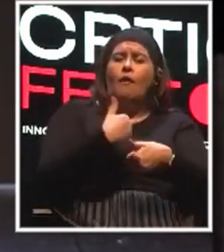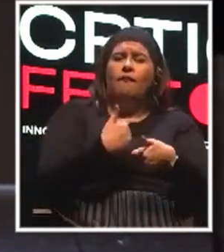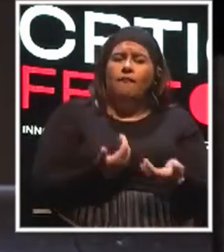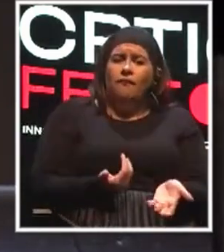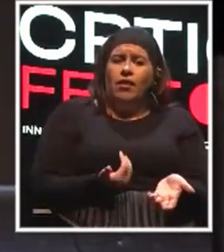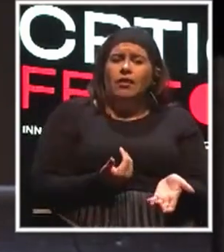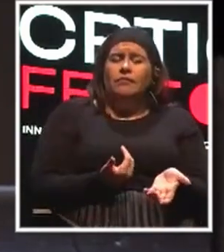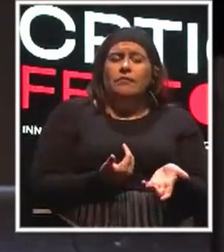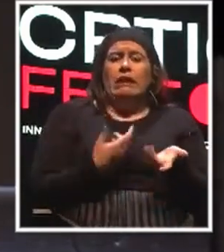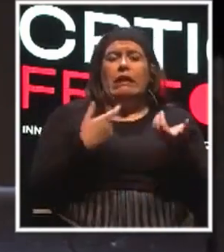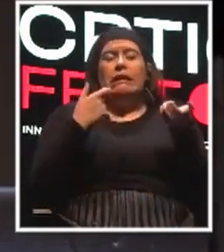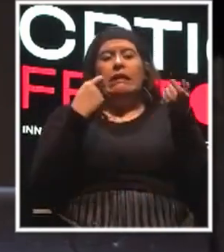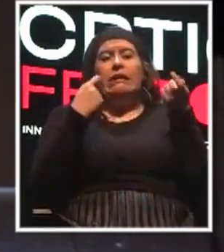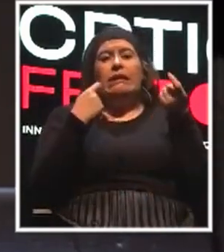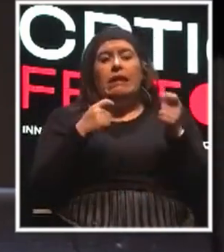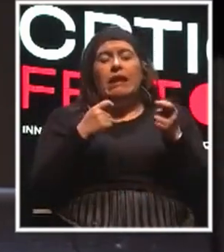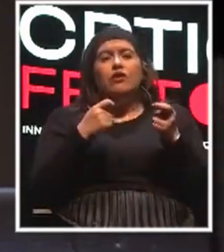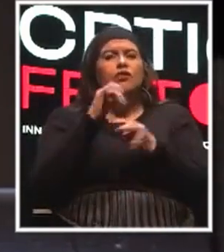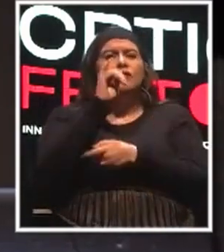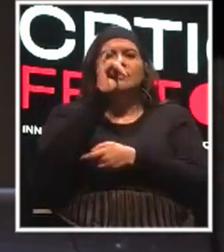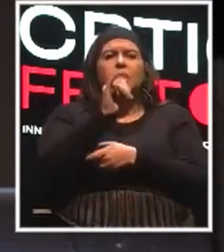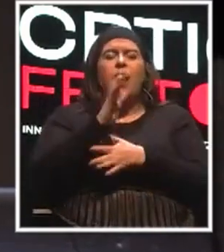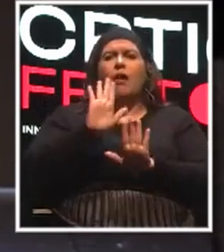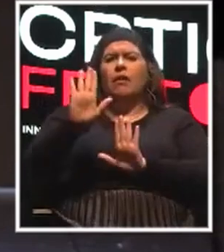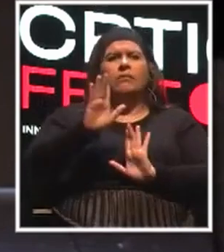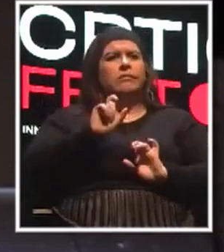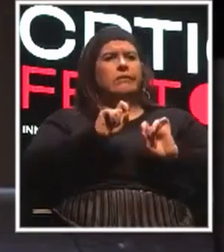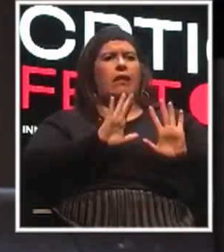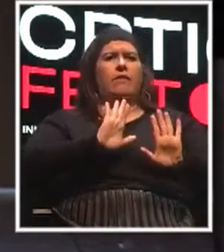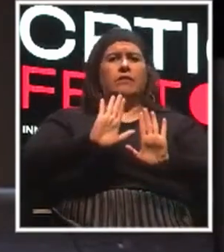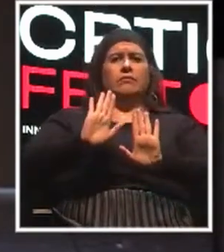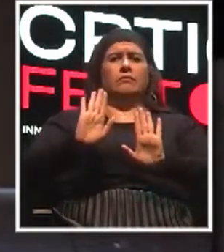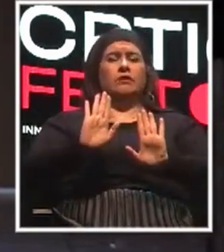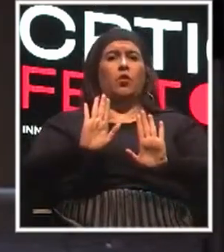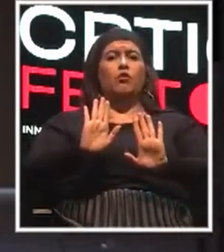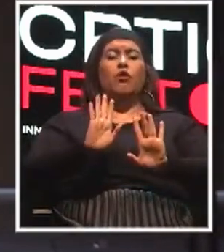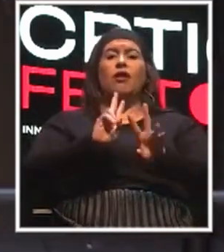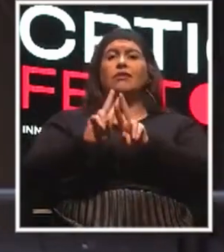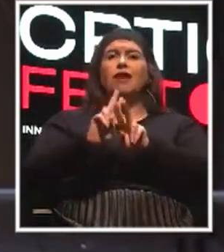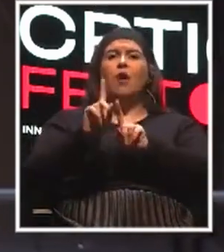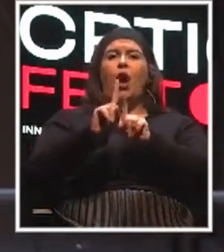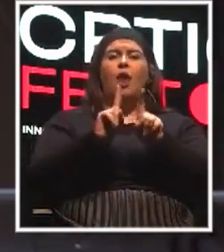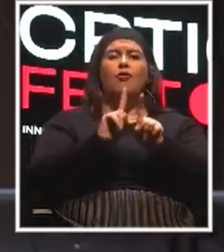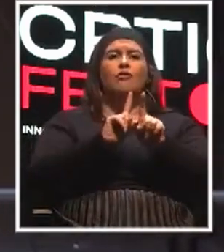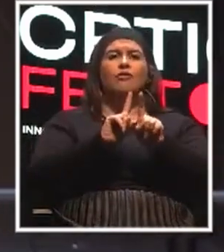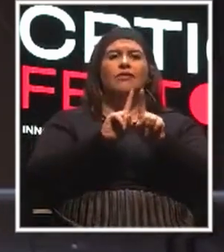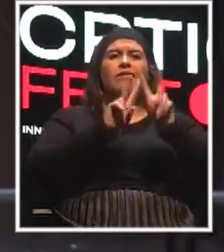get so defensive when we went out and actually did content capture in the digital space,